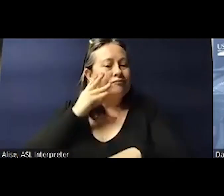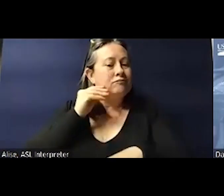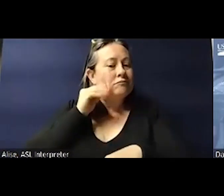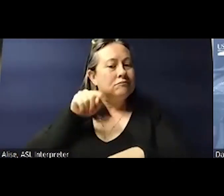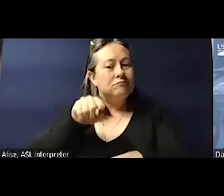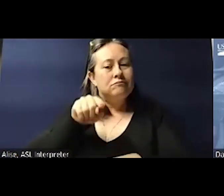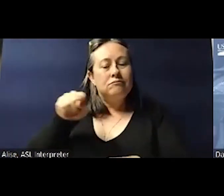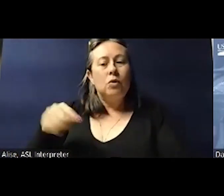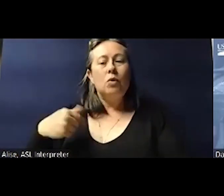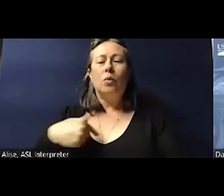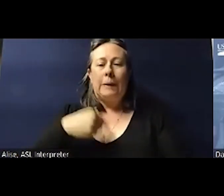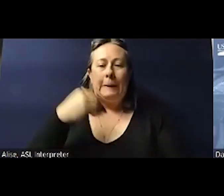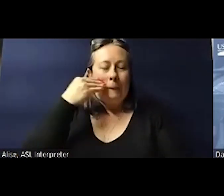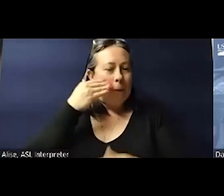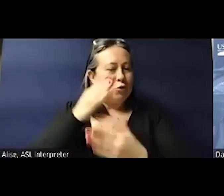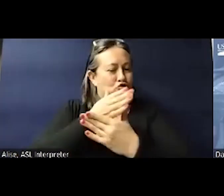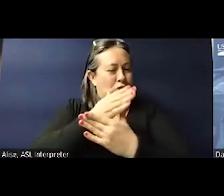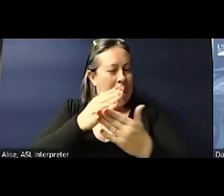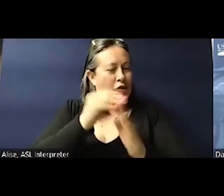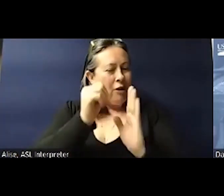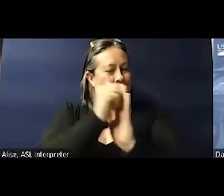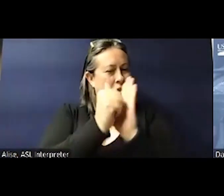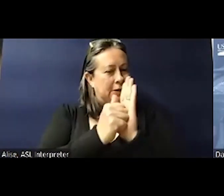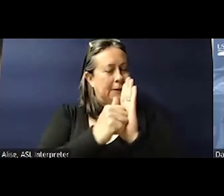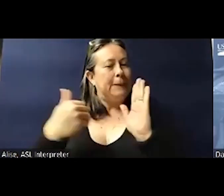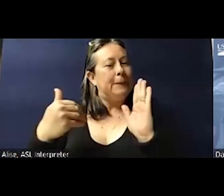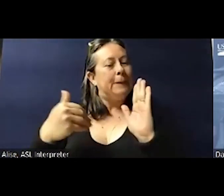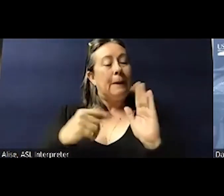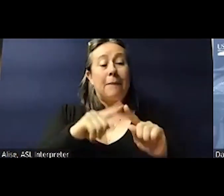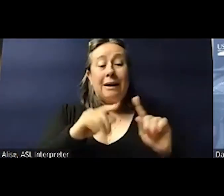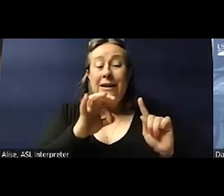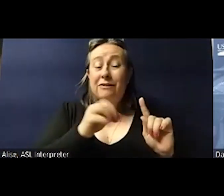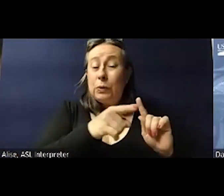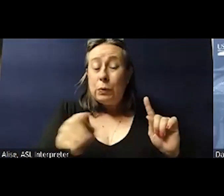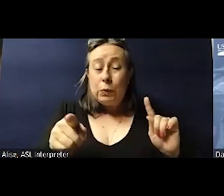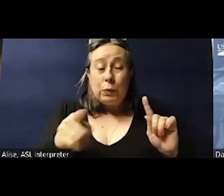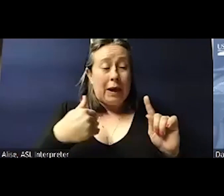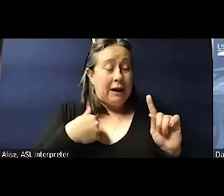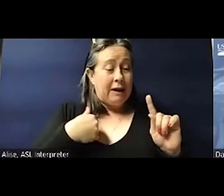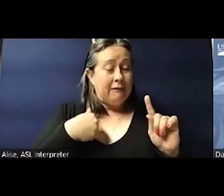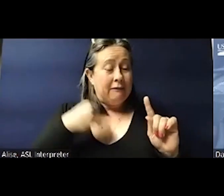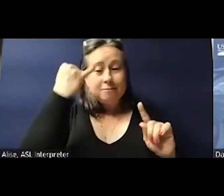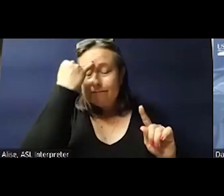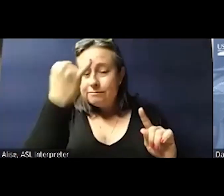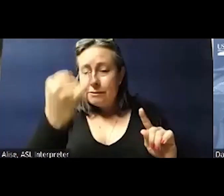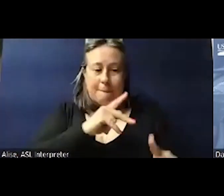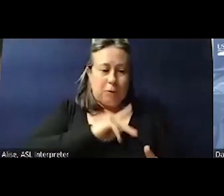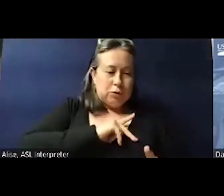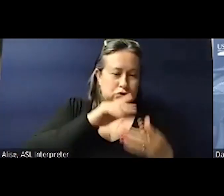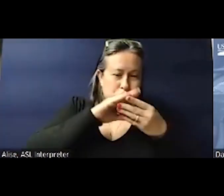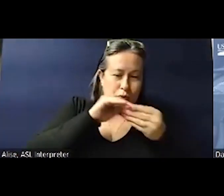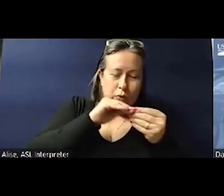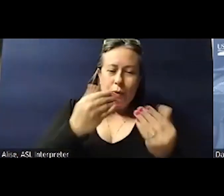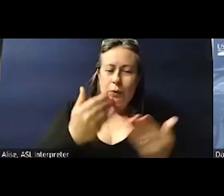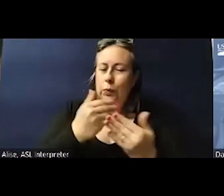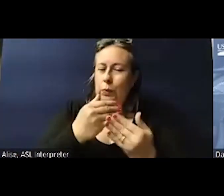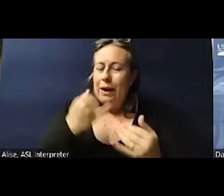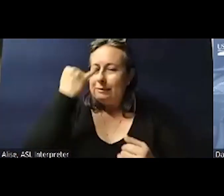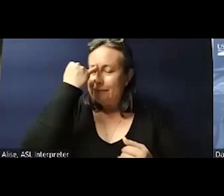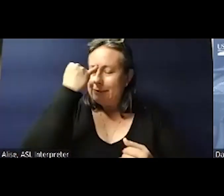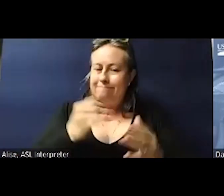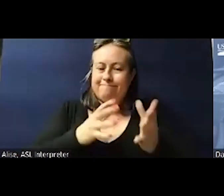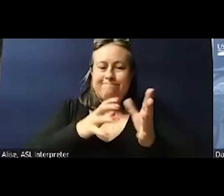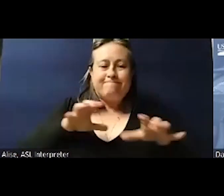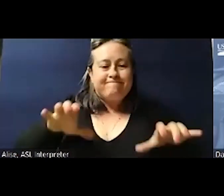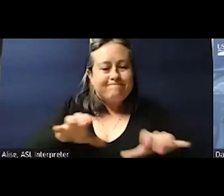agenda. We know so many are already contributing, but if you have ideas, personal stories, new actions, and new collaborations, please share